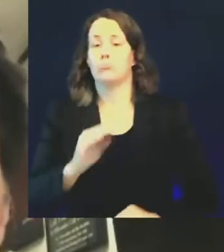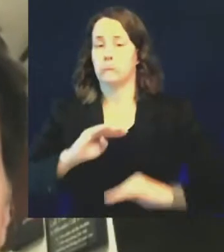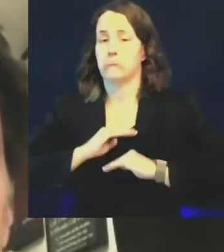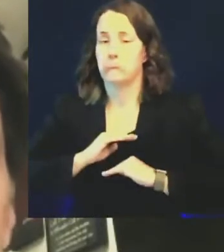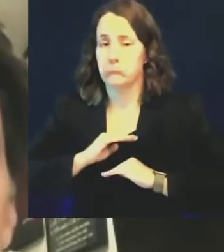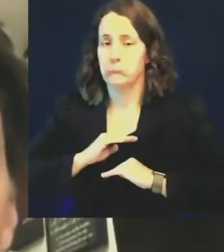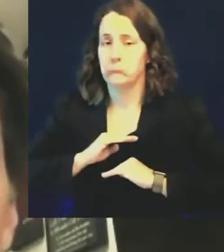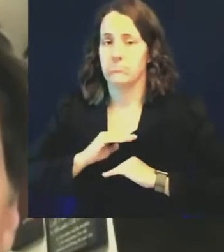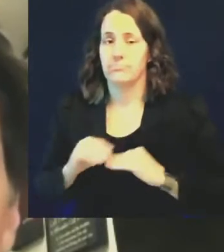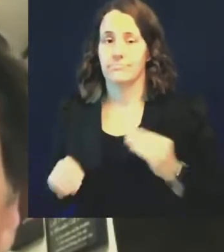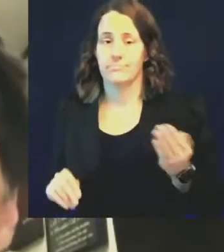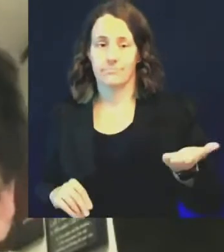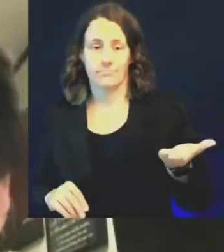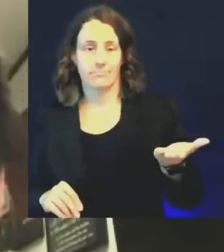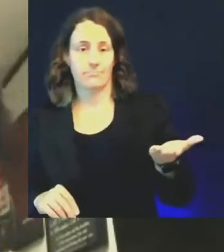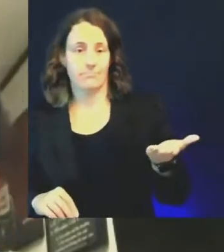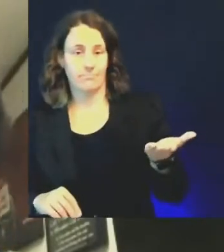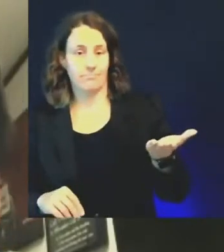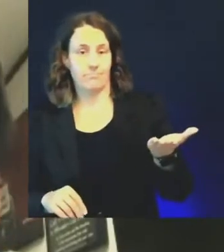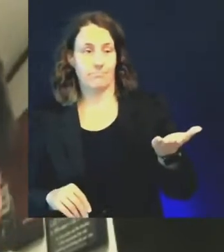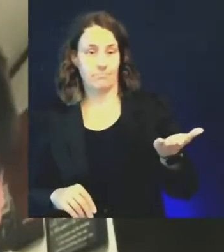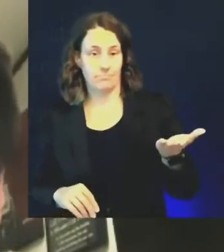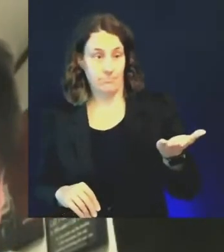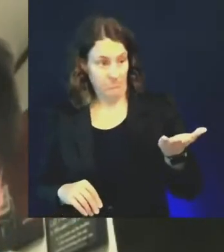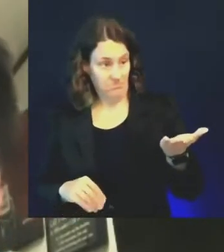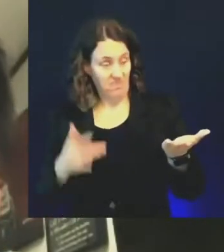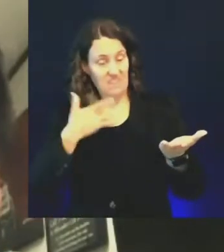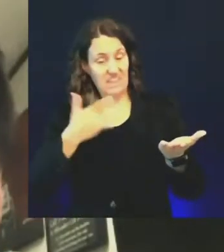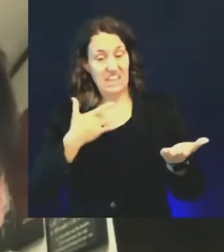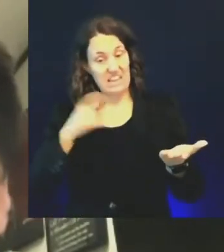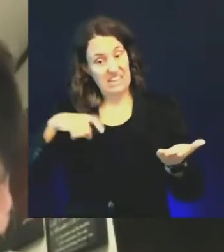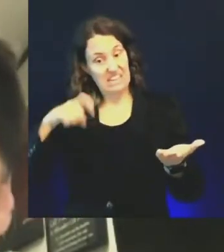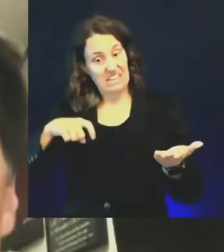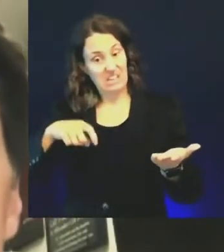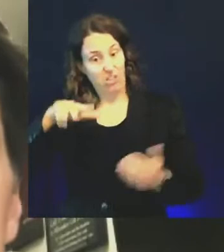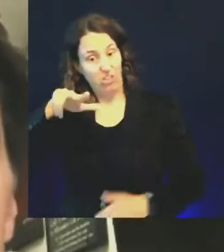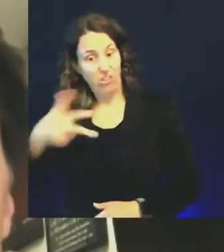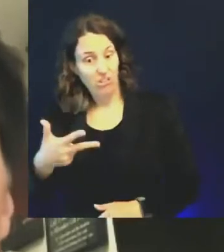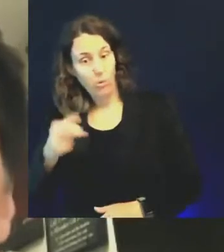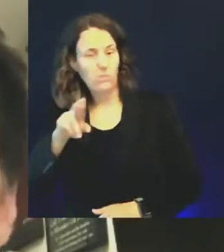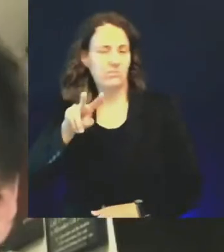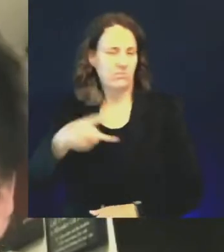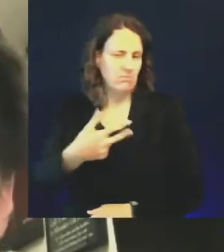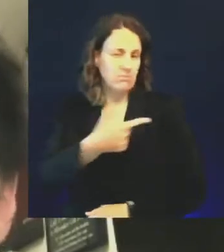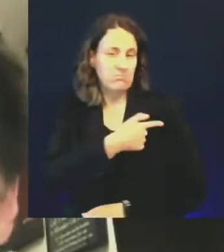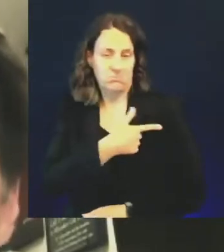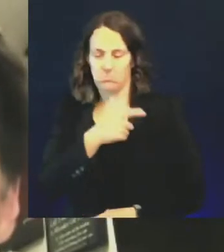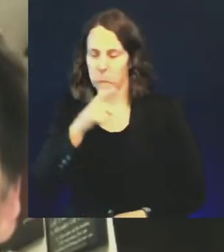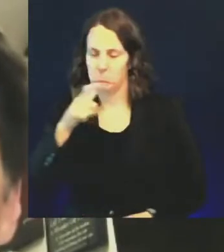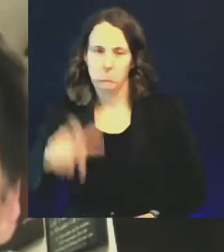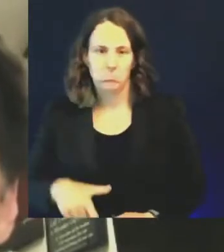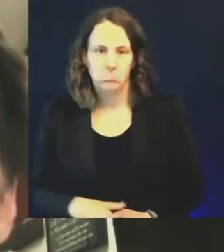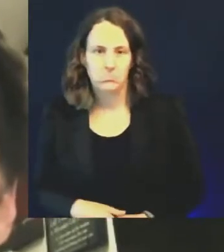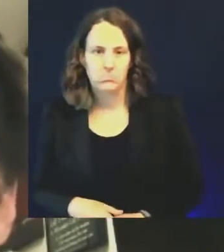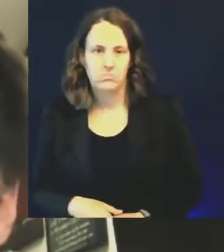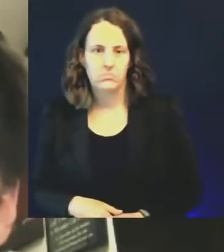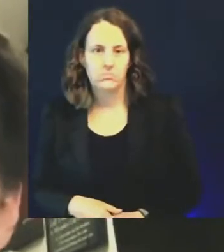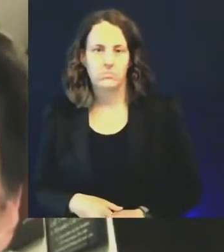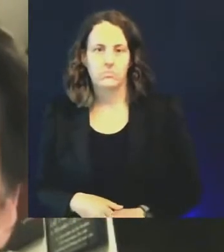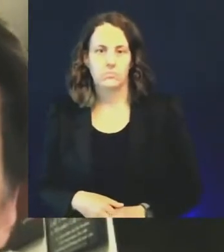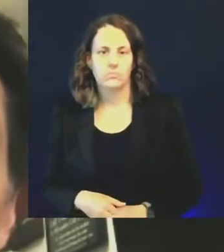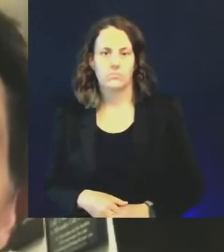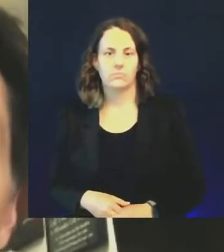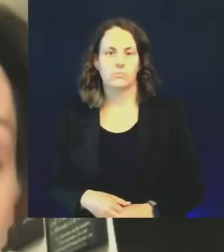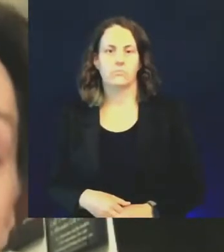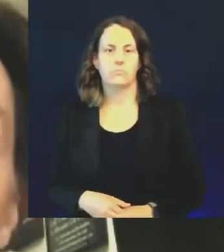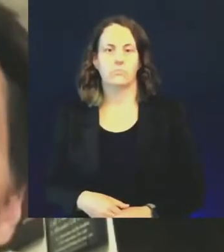booster shot because we don't have any clinical evidence. We don't have evidence that from a clinical trial saying that people are better